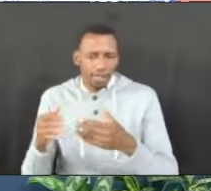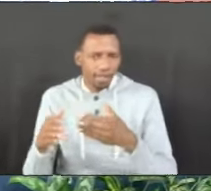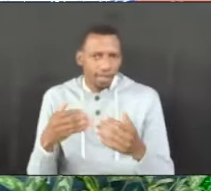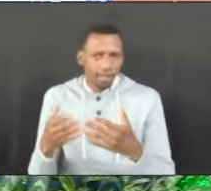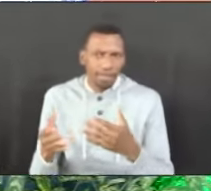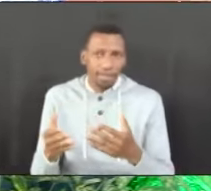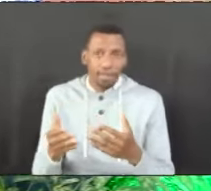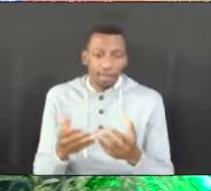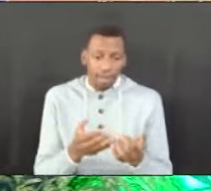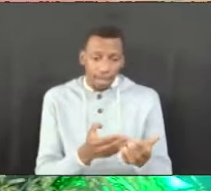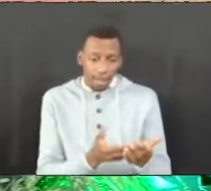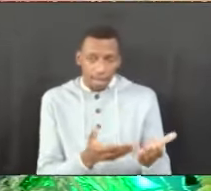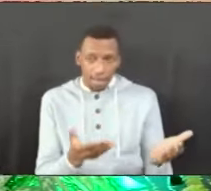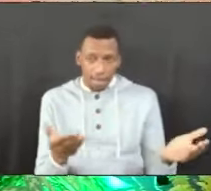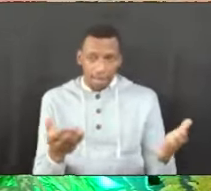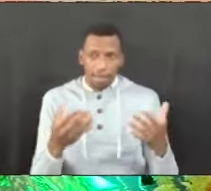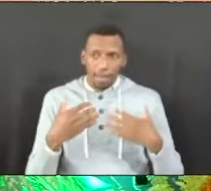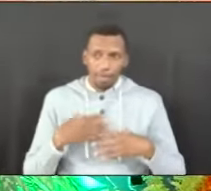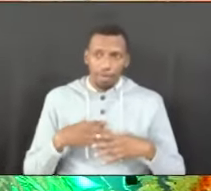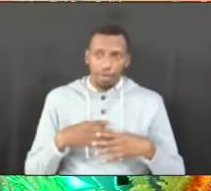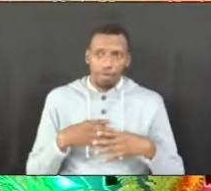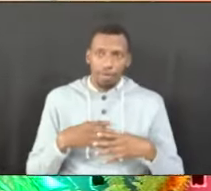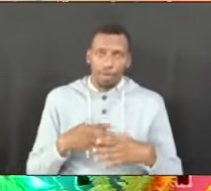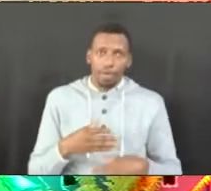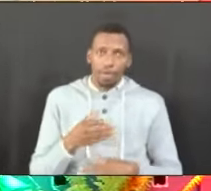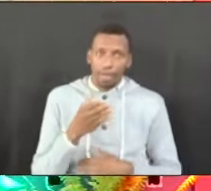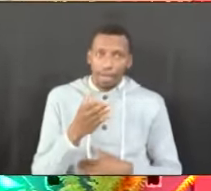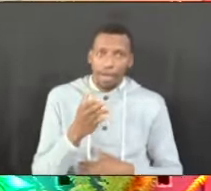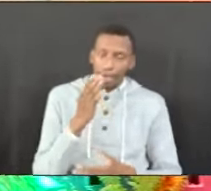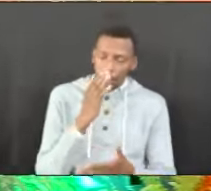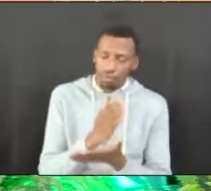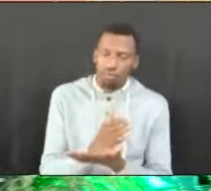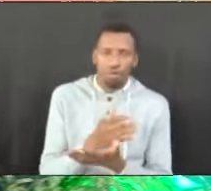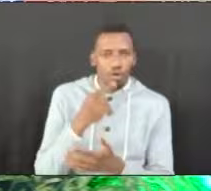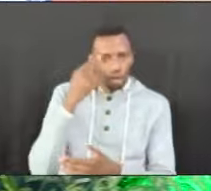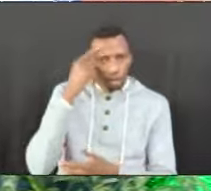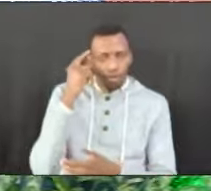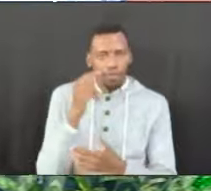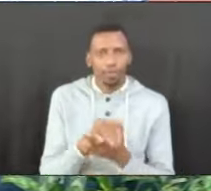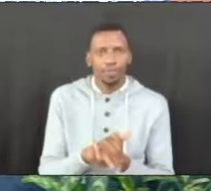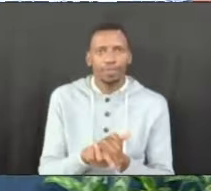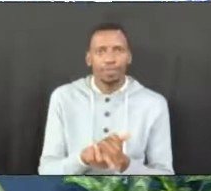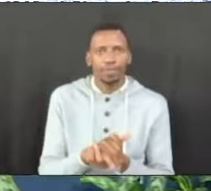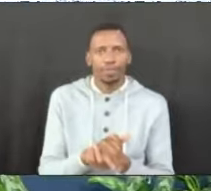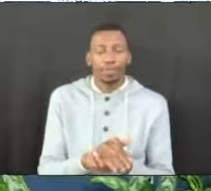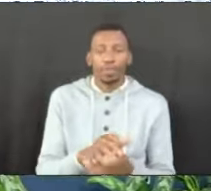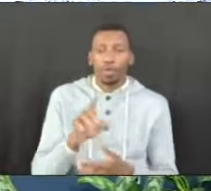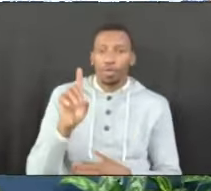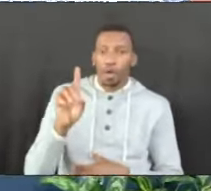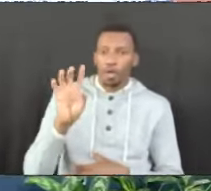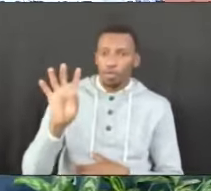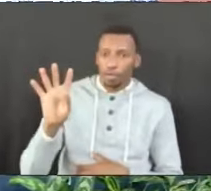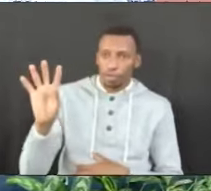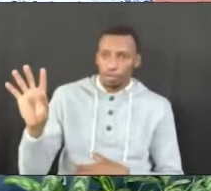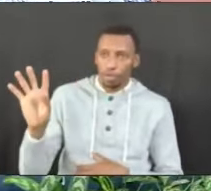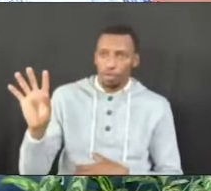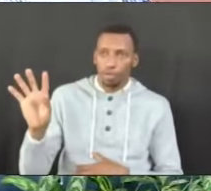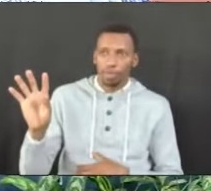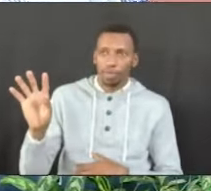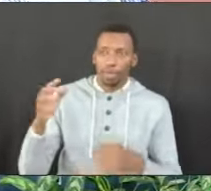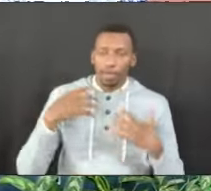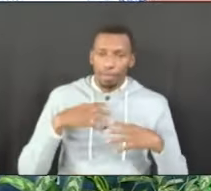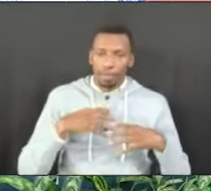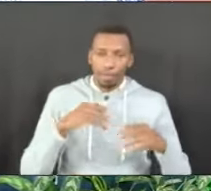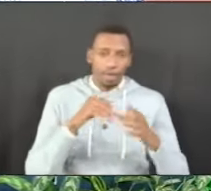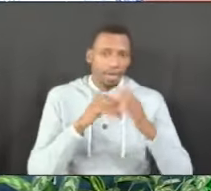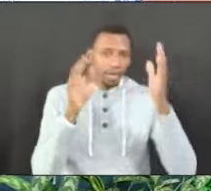these guys, they are literal. The 144, I'm enacting a debate here.